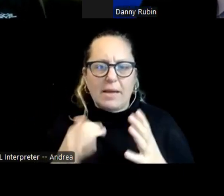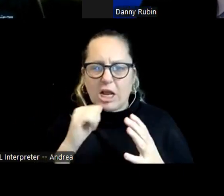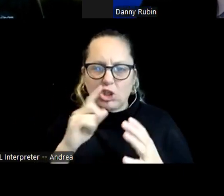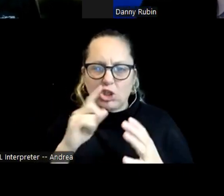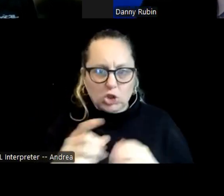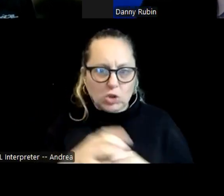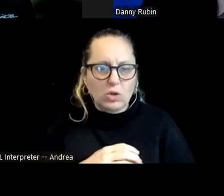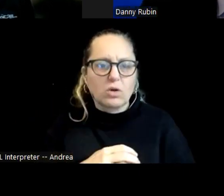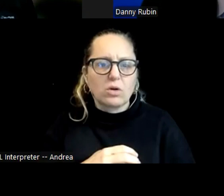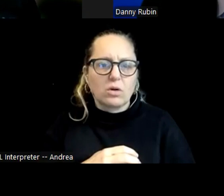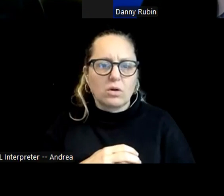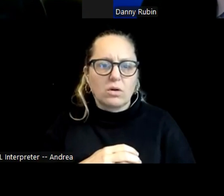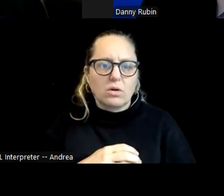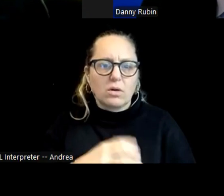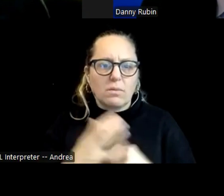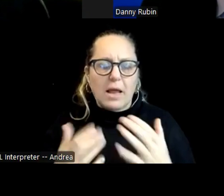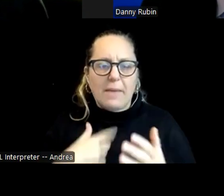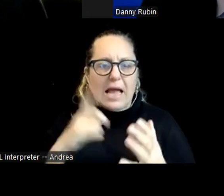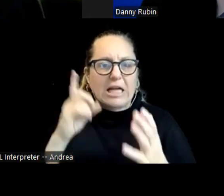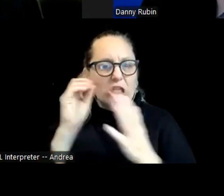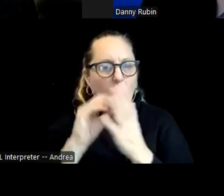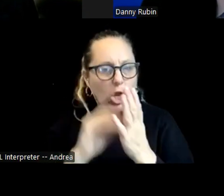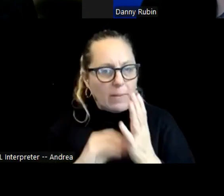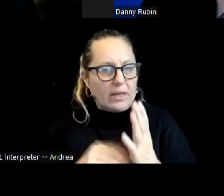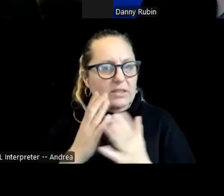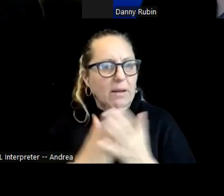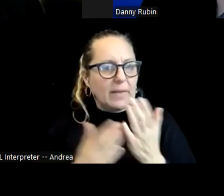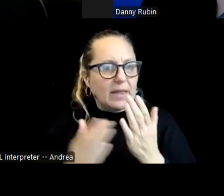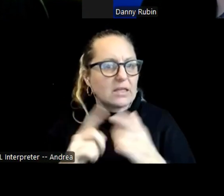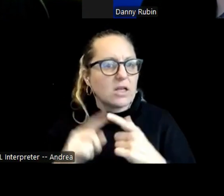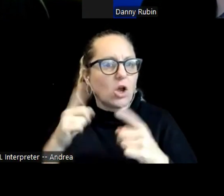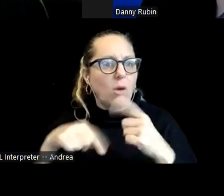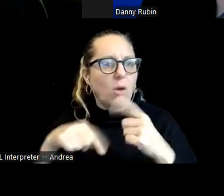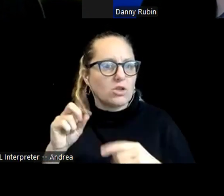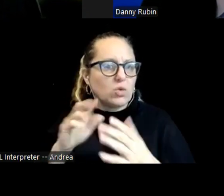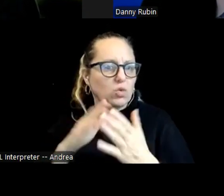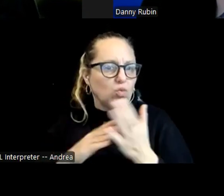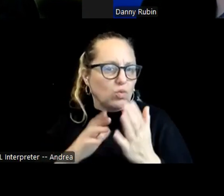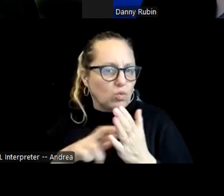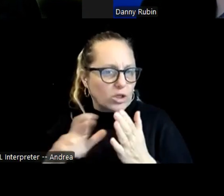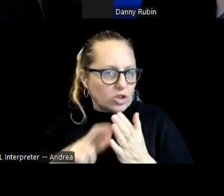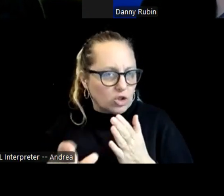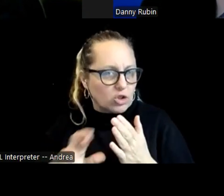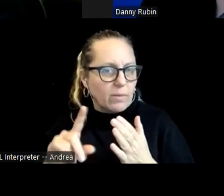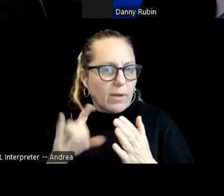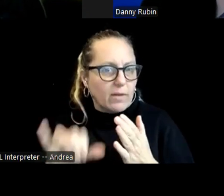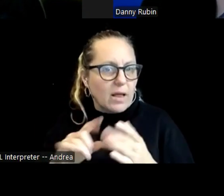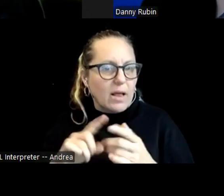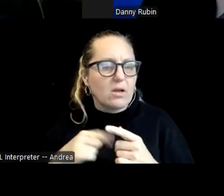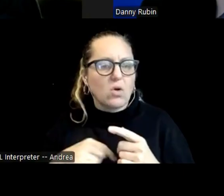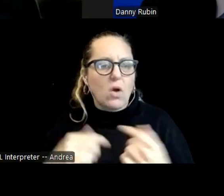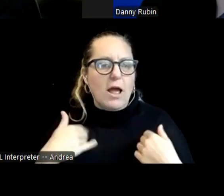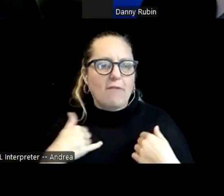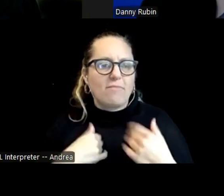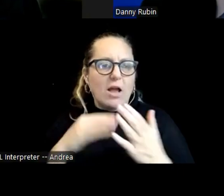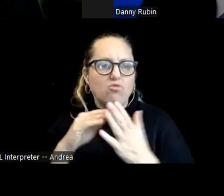So I may document some things and maybe go back and do some research about that so that I have my